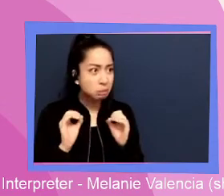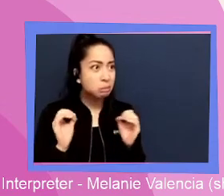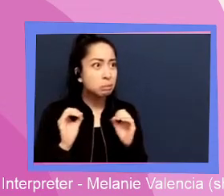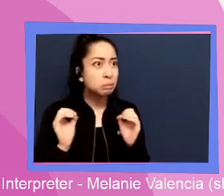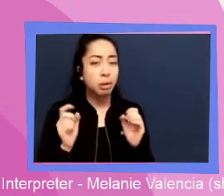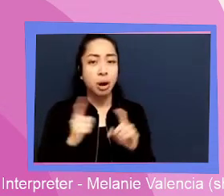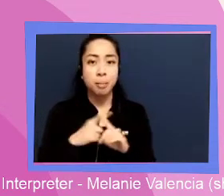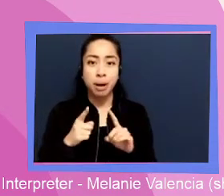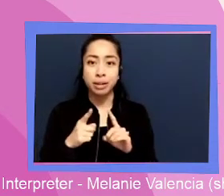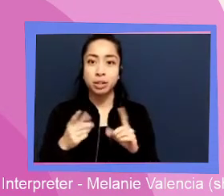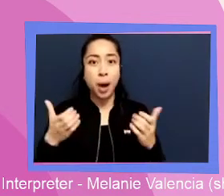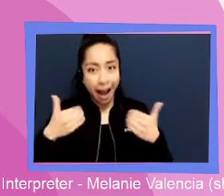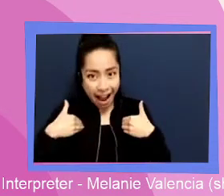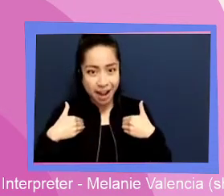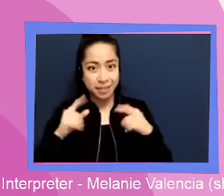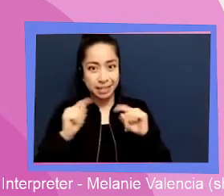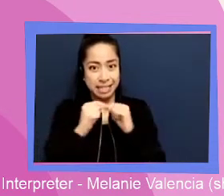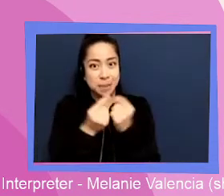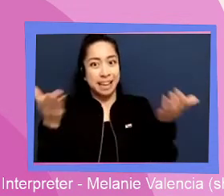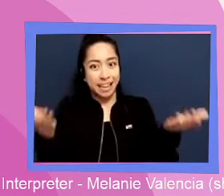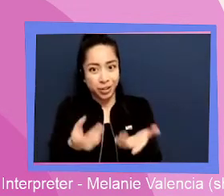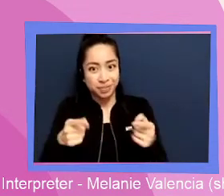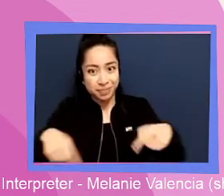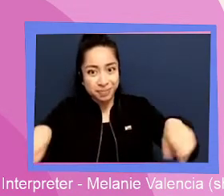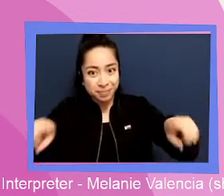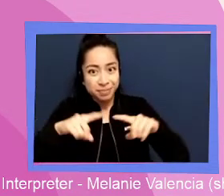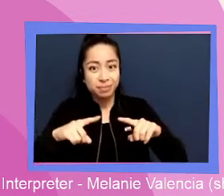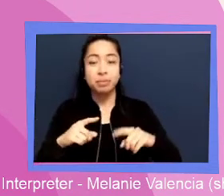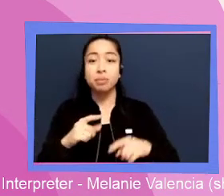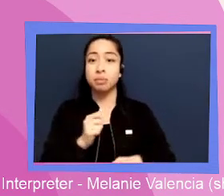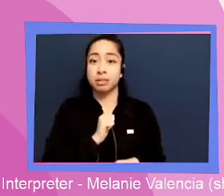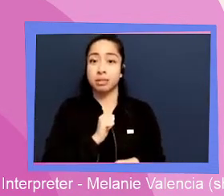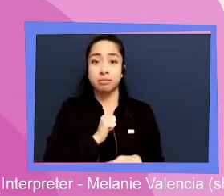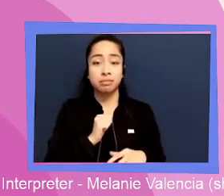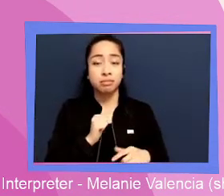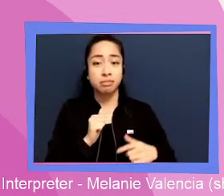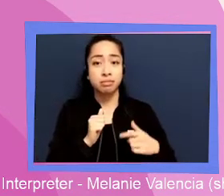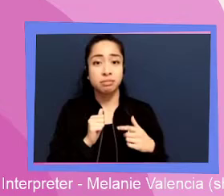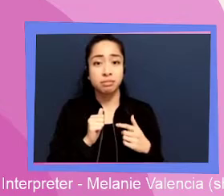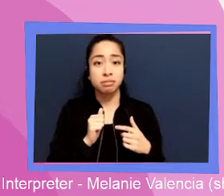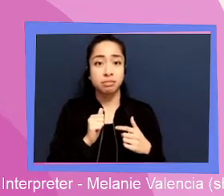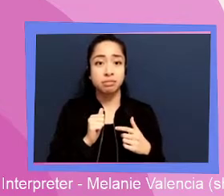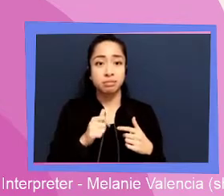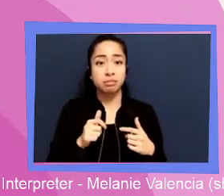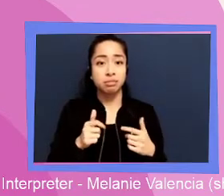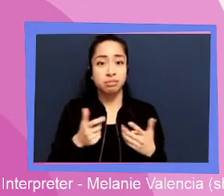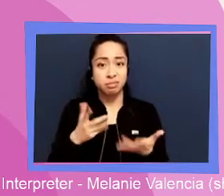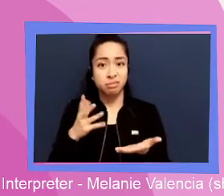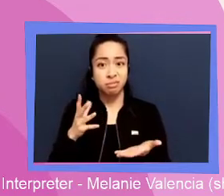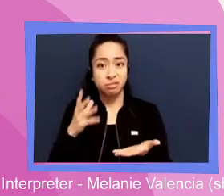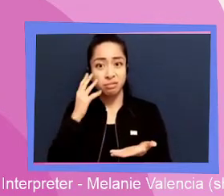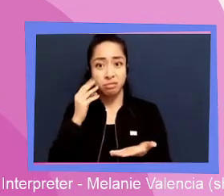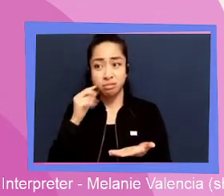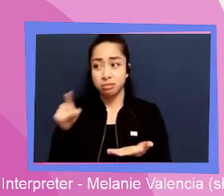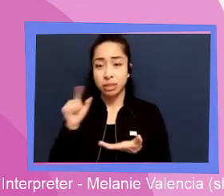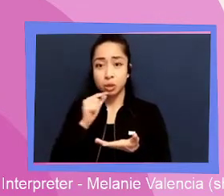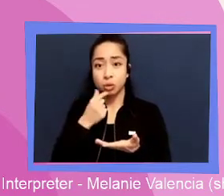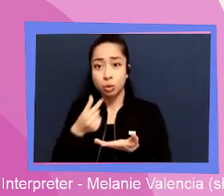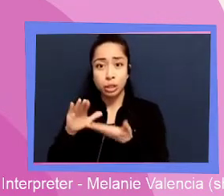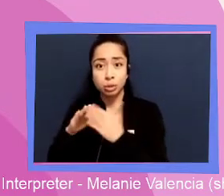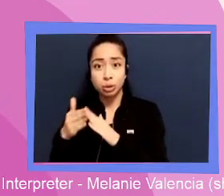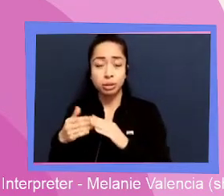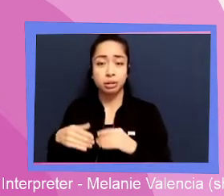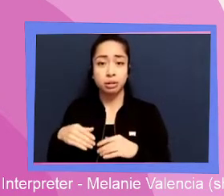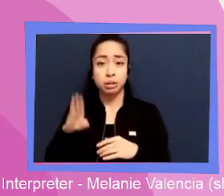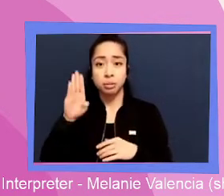a team here. Like, I have found, at least for myself, that the queer community, the you know, folks of color who